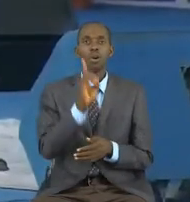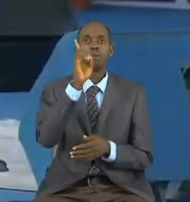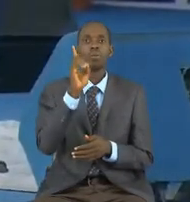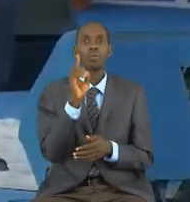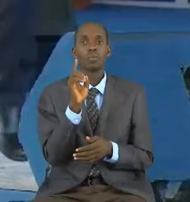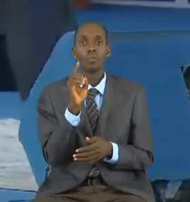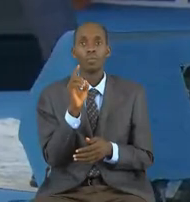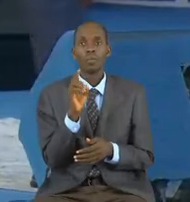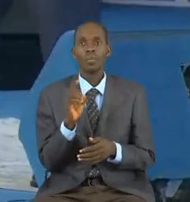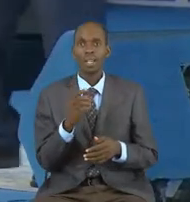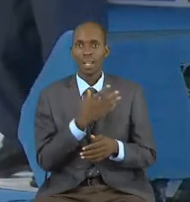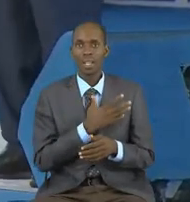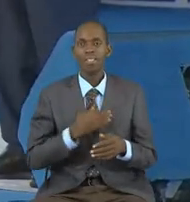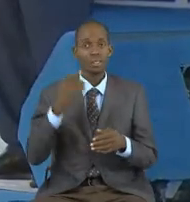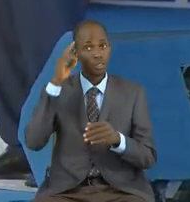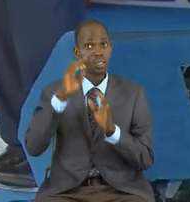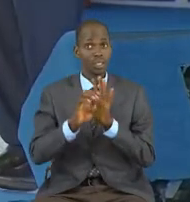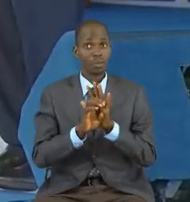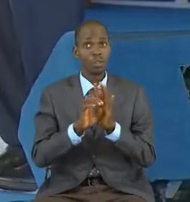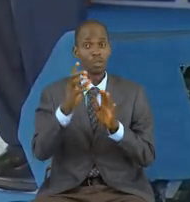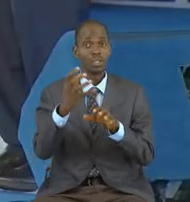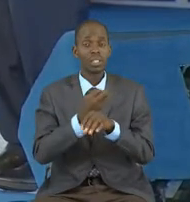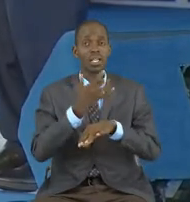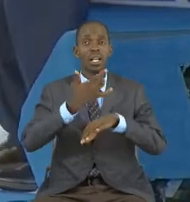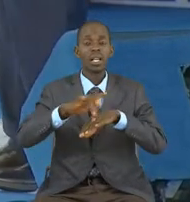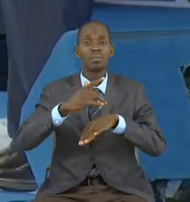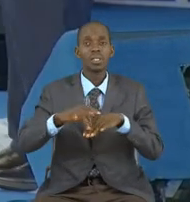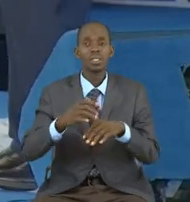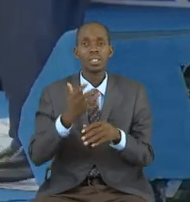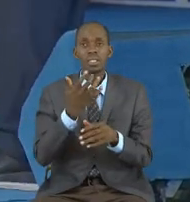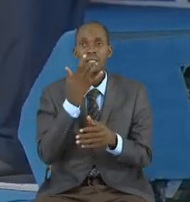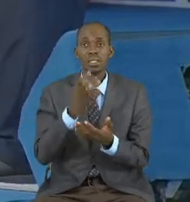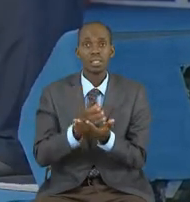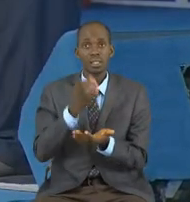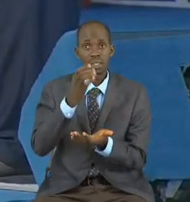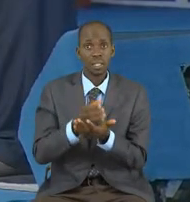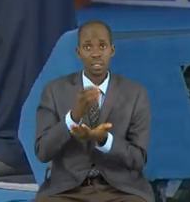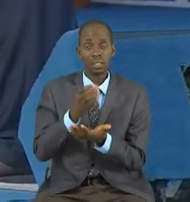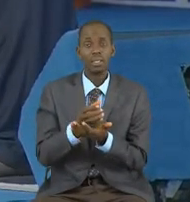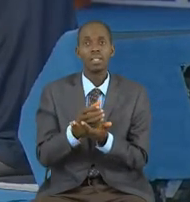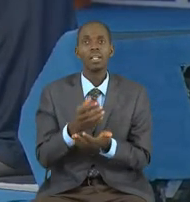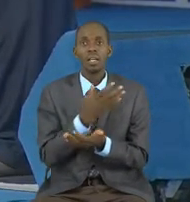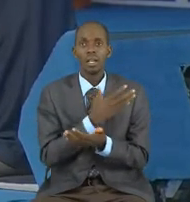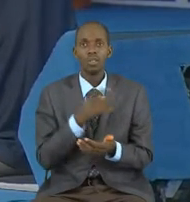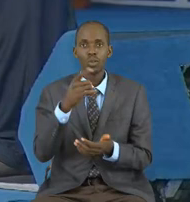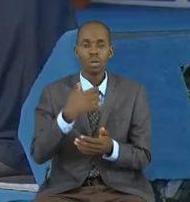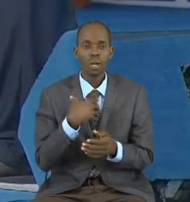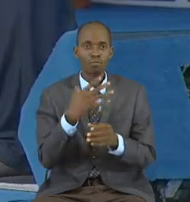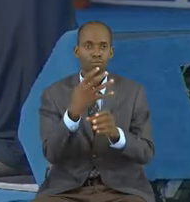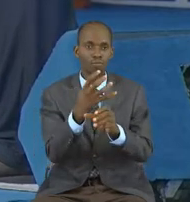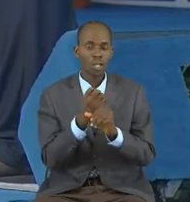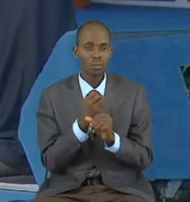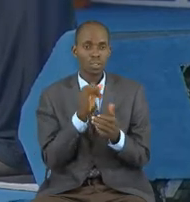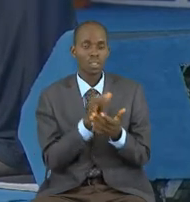a glass, an empty glass. You have retrieved that glass from